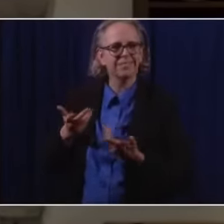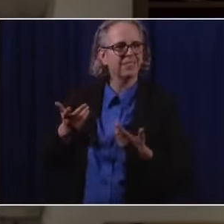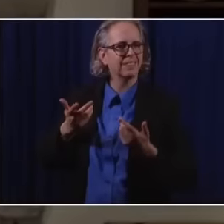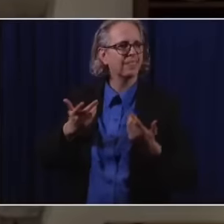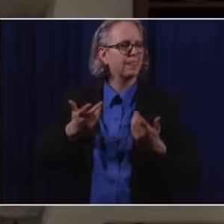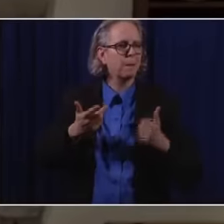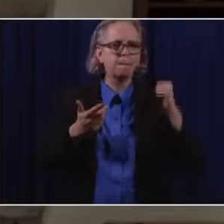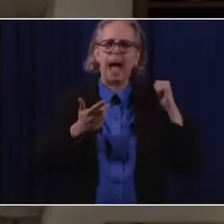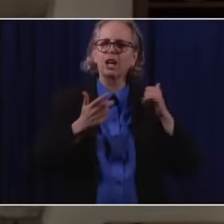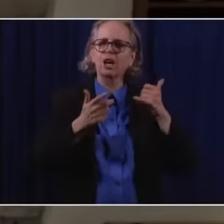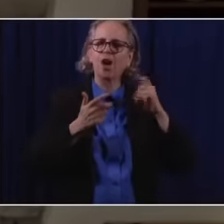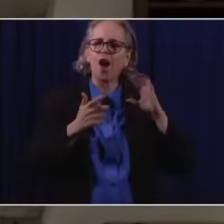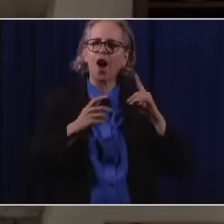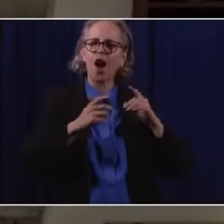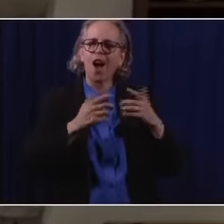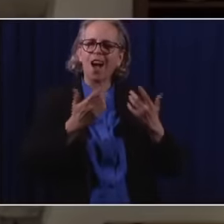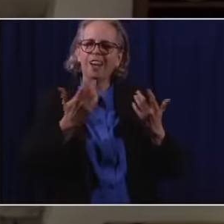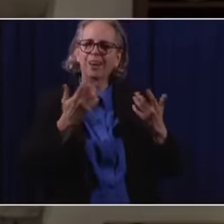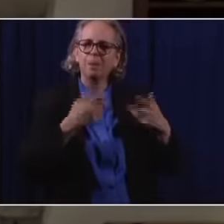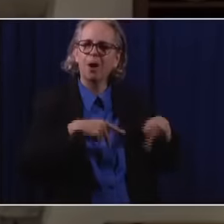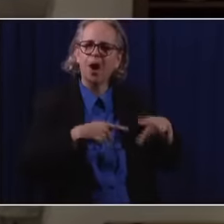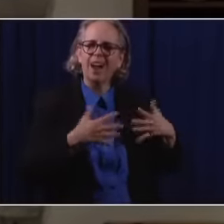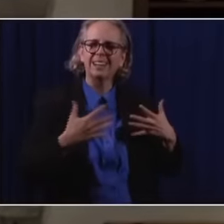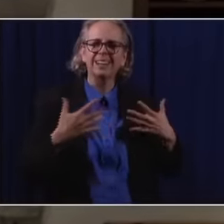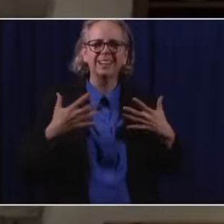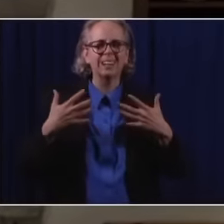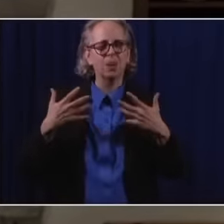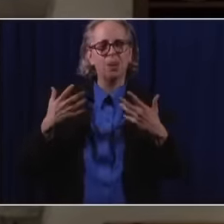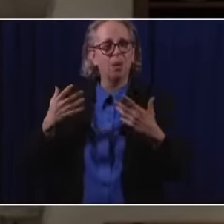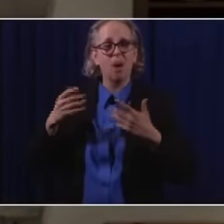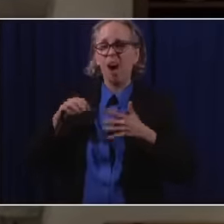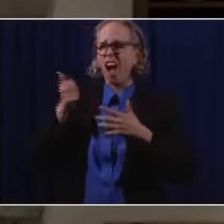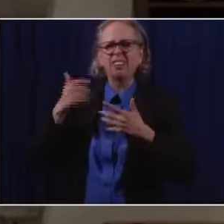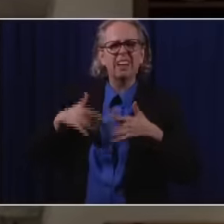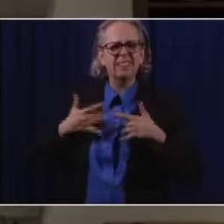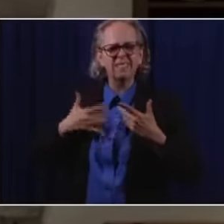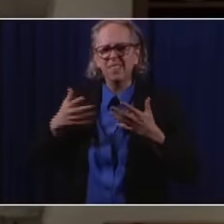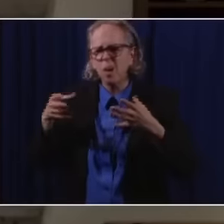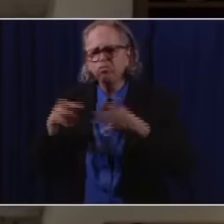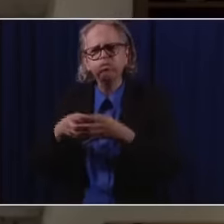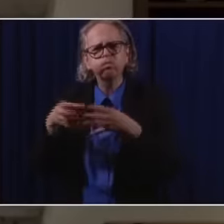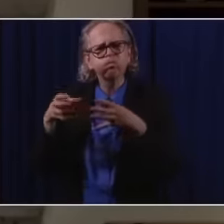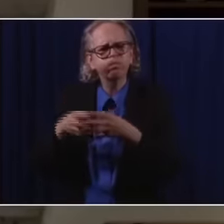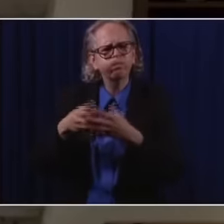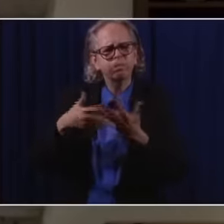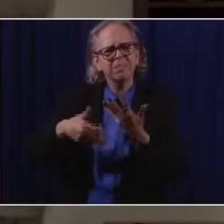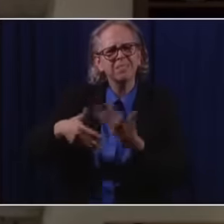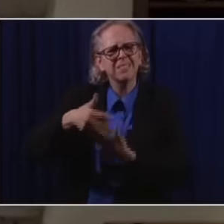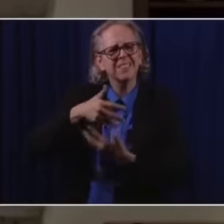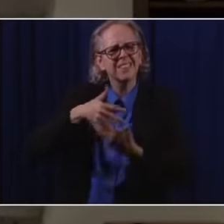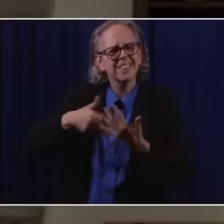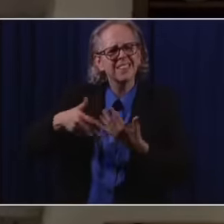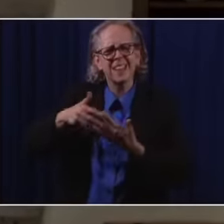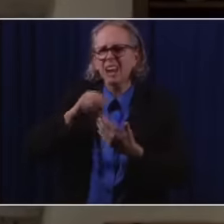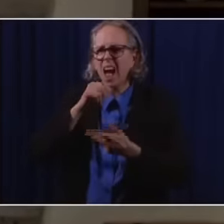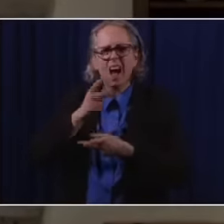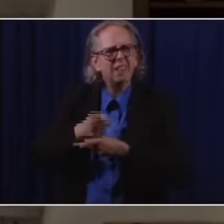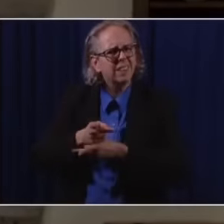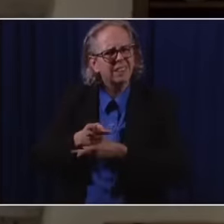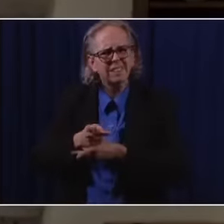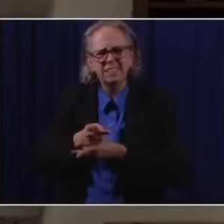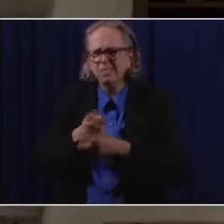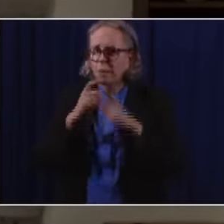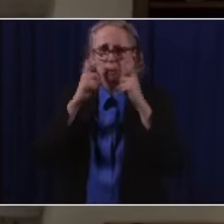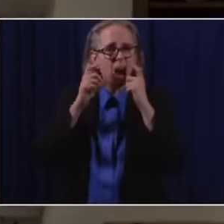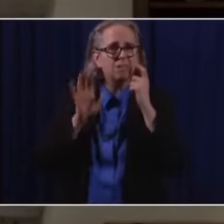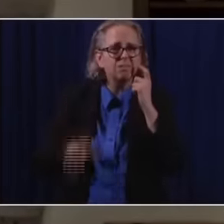It may be getting together someplace else. And people are letting their guard down when they're with friends. They're letting their guard